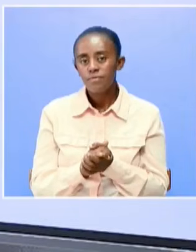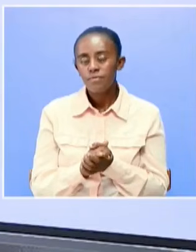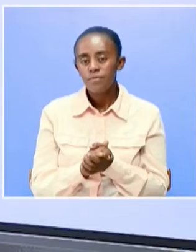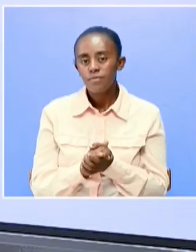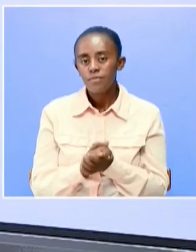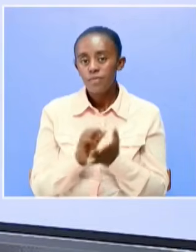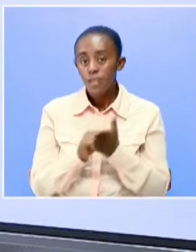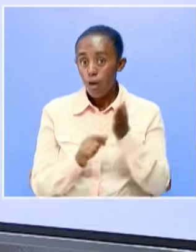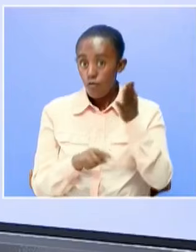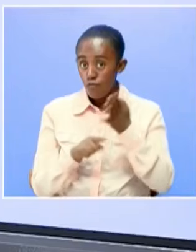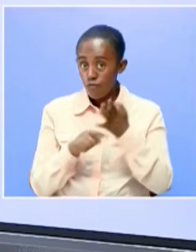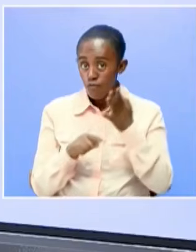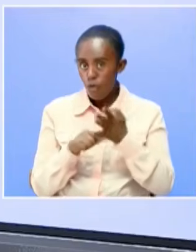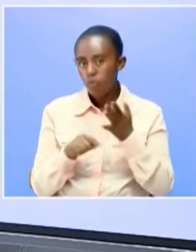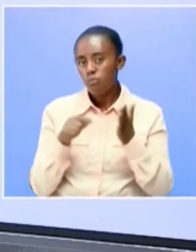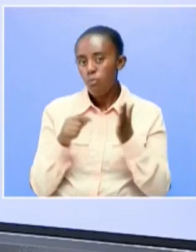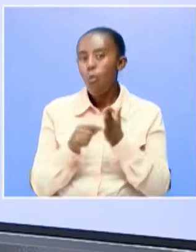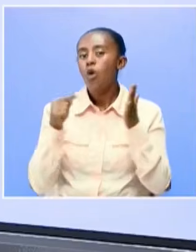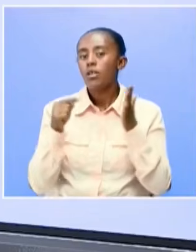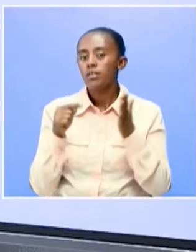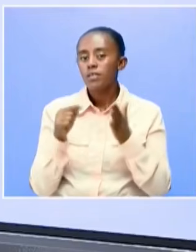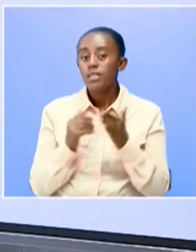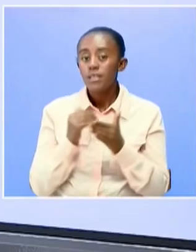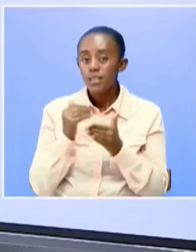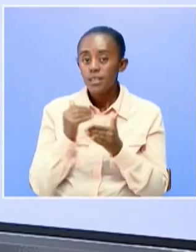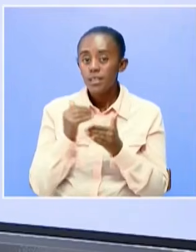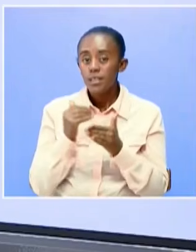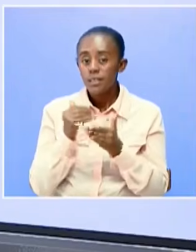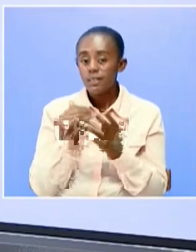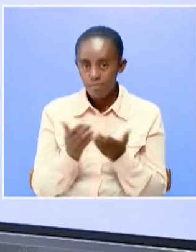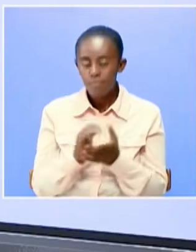That's the fourth point. The next one is